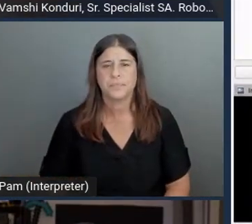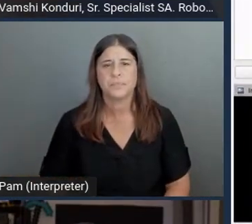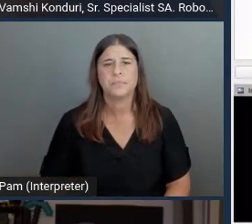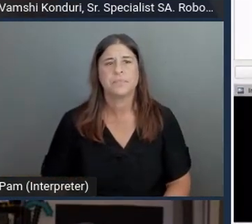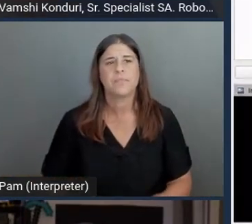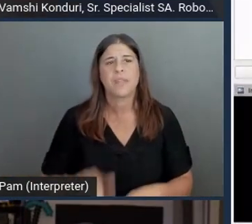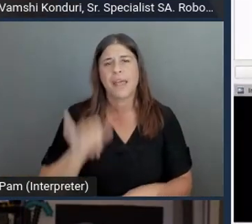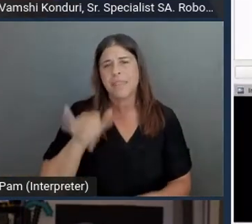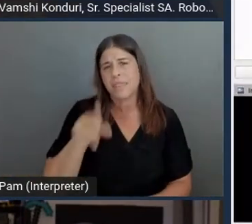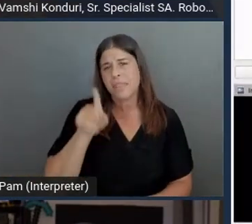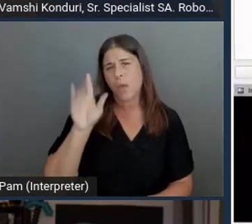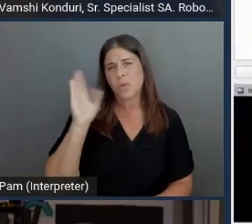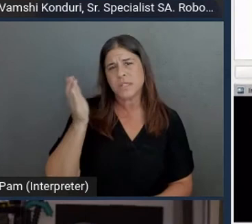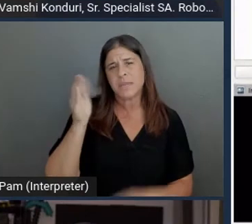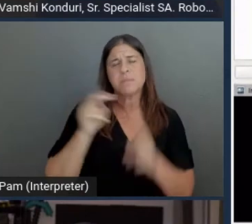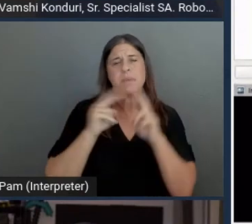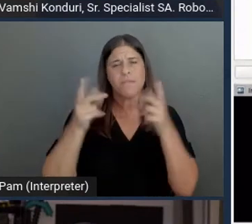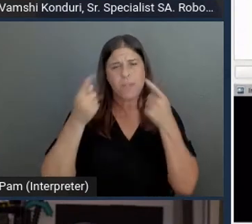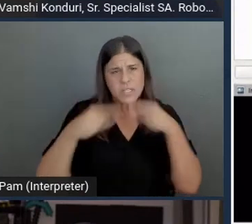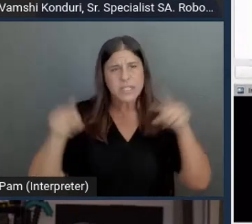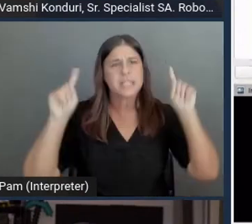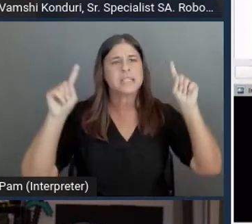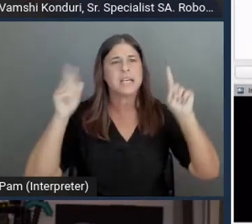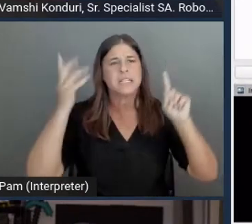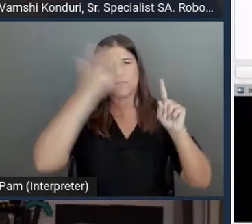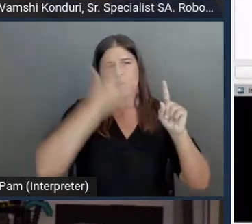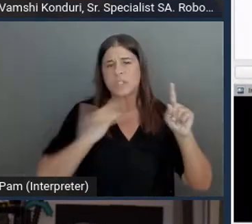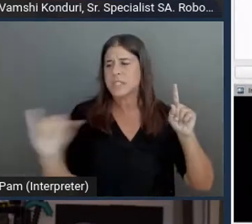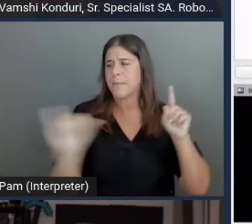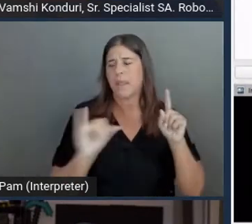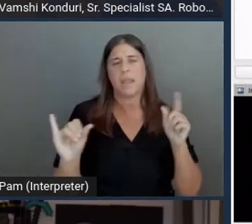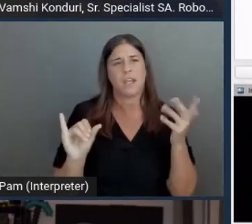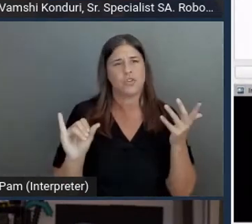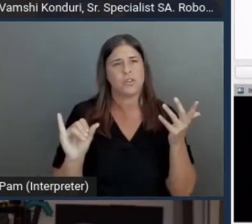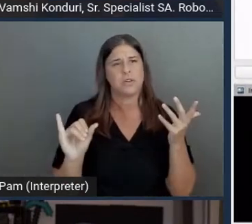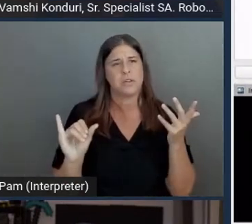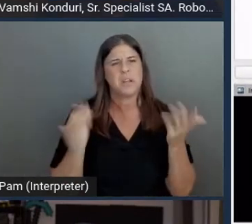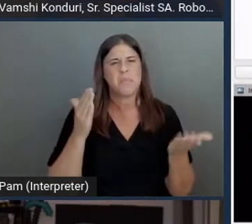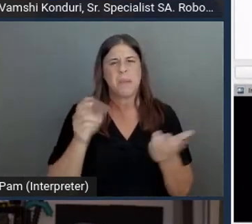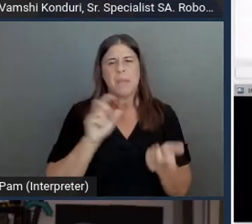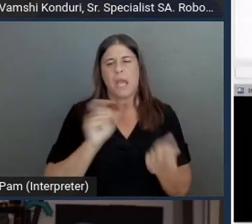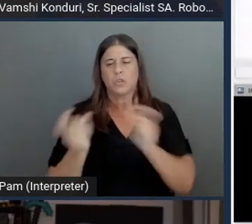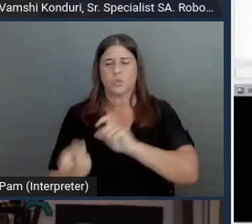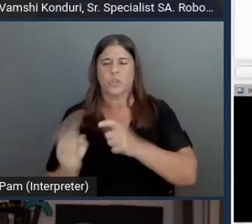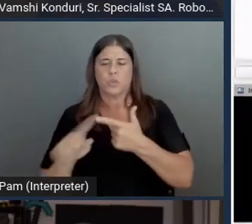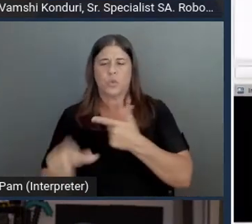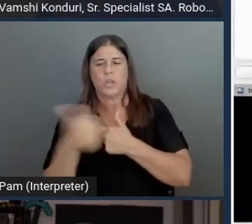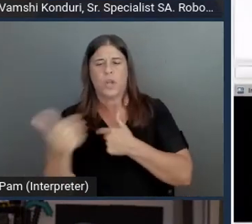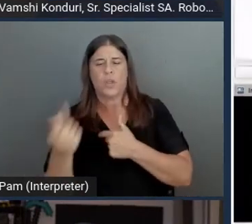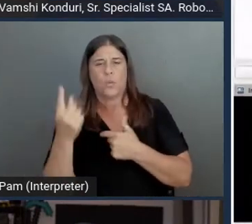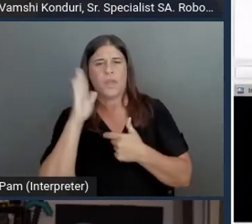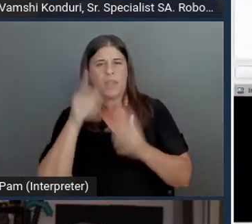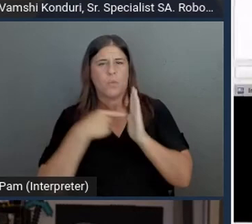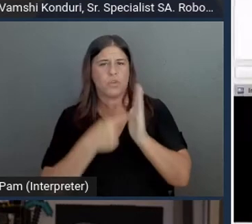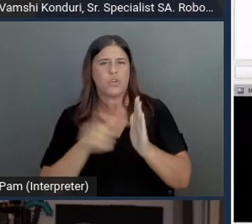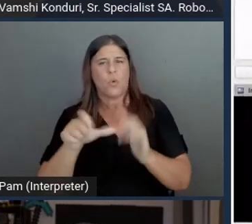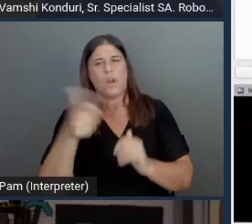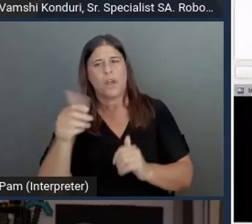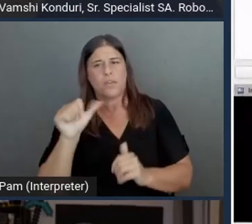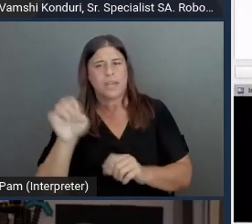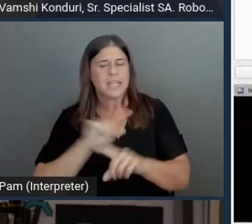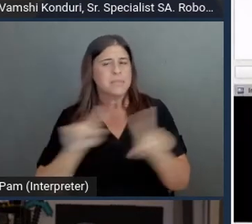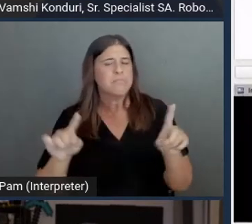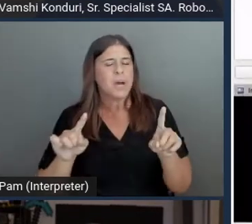to be a fairly successful simulation, so I'll probably switch to a different one that'll show an edge case. But